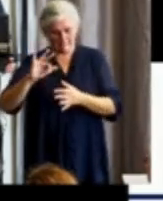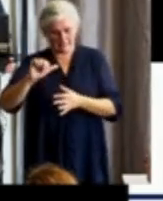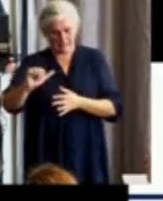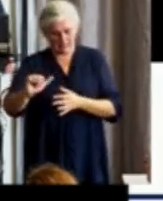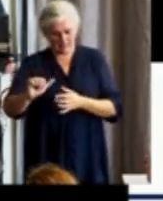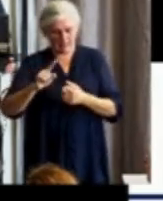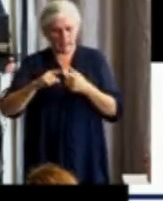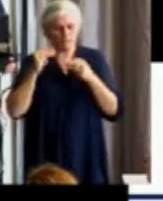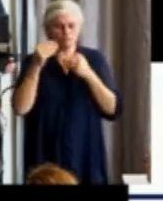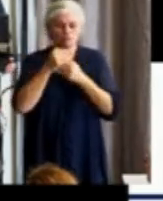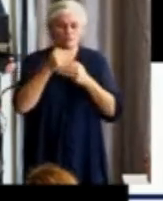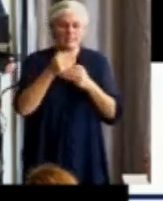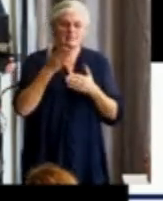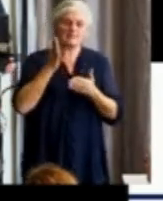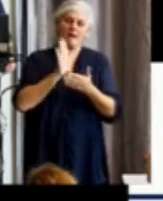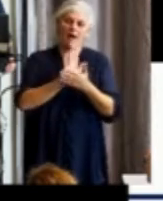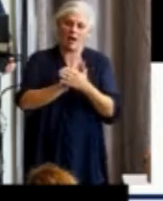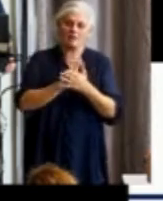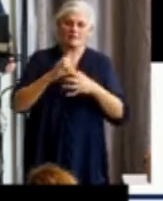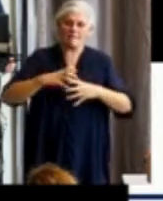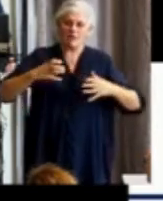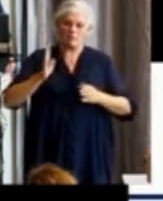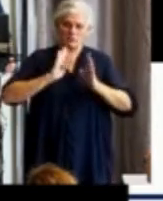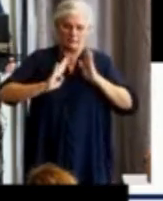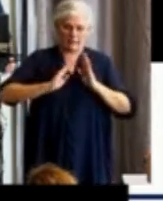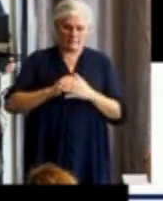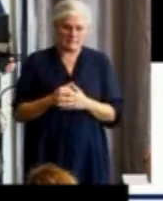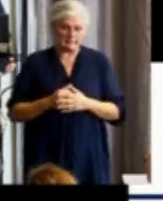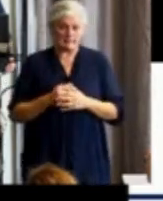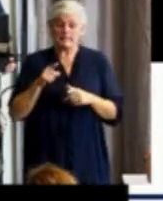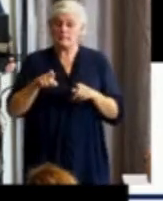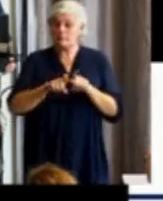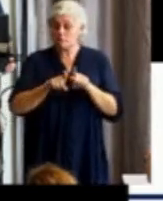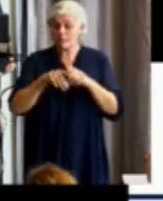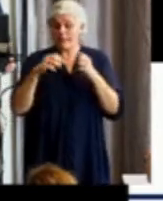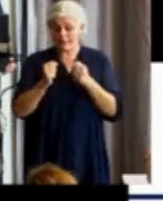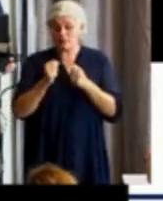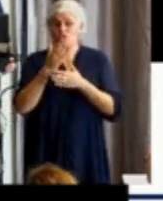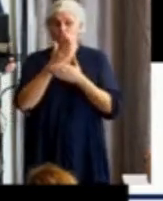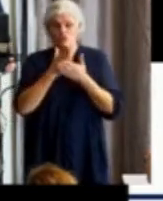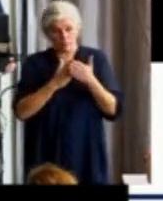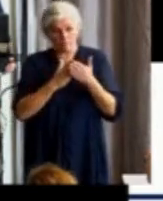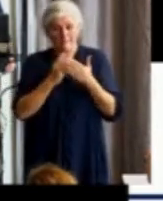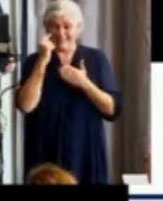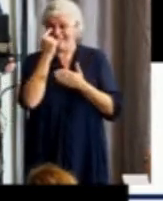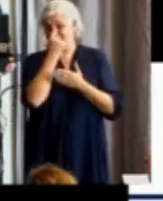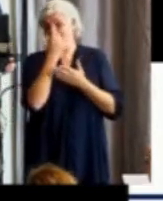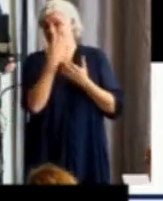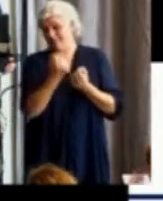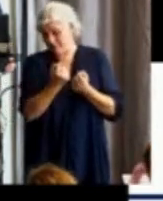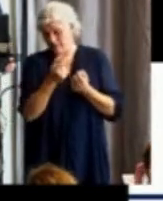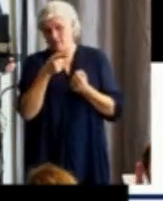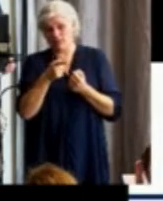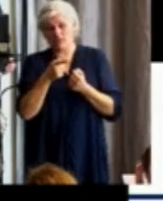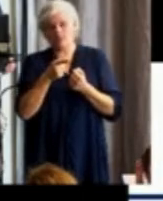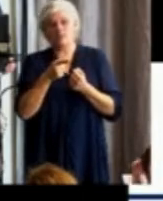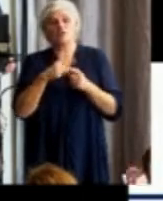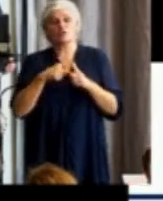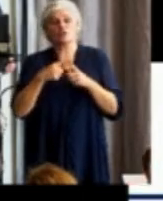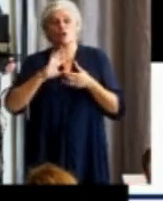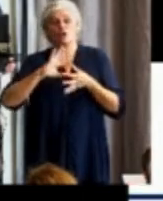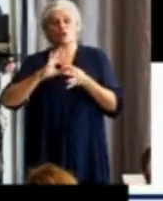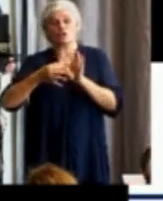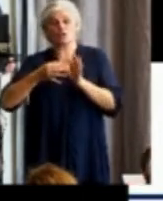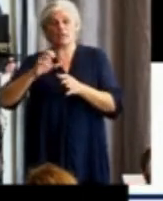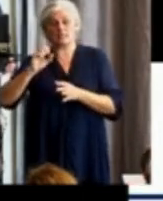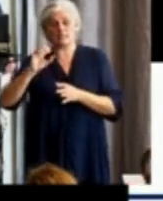protective anti-inflammatory behavior. And there's also some evidence that short-chain fatty acids